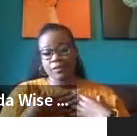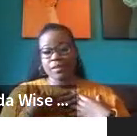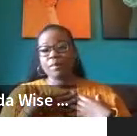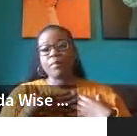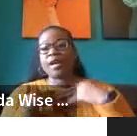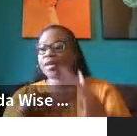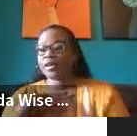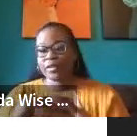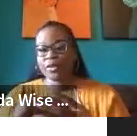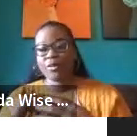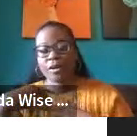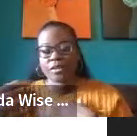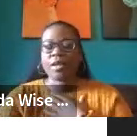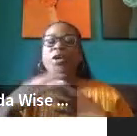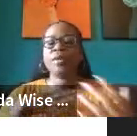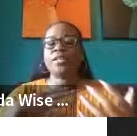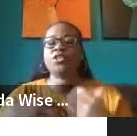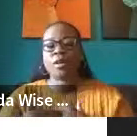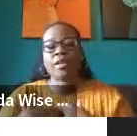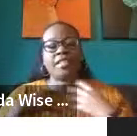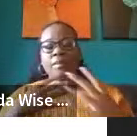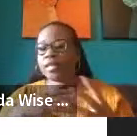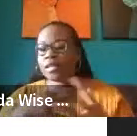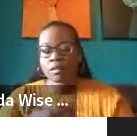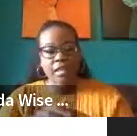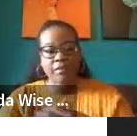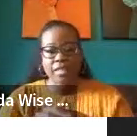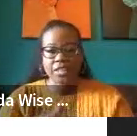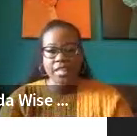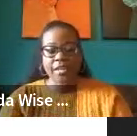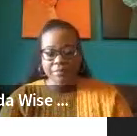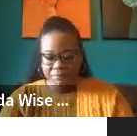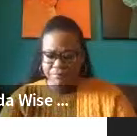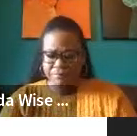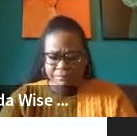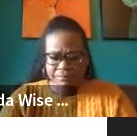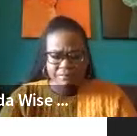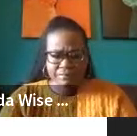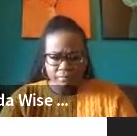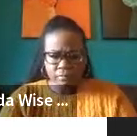myself, but I'm here for you all. So I hope that you all can send me a little love in the chat.